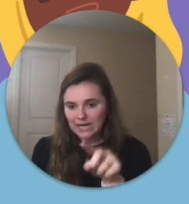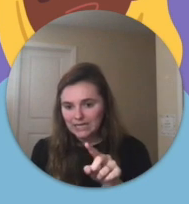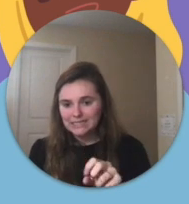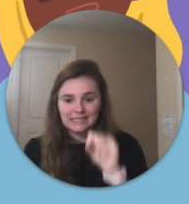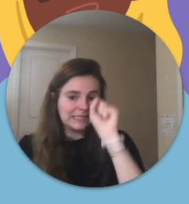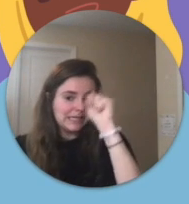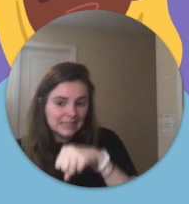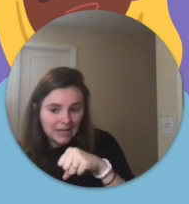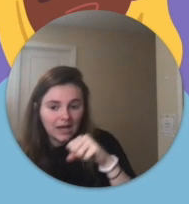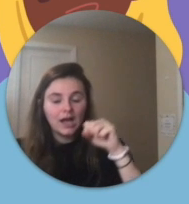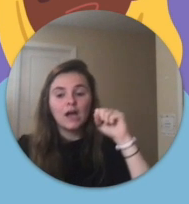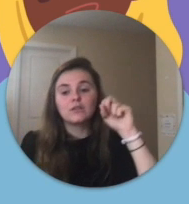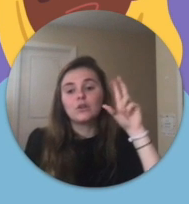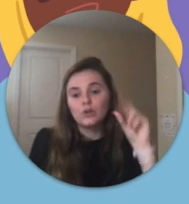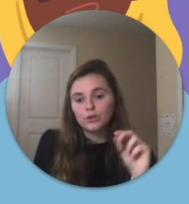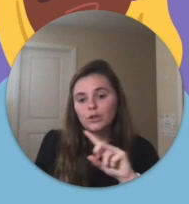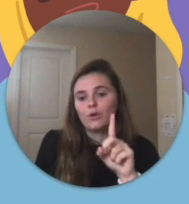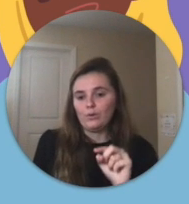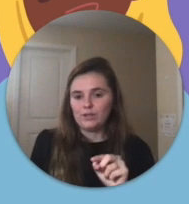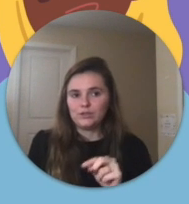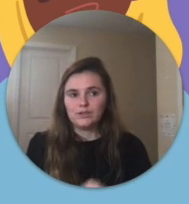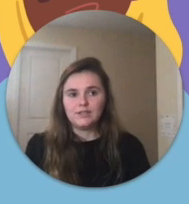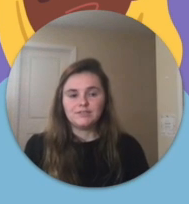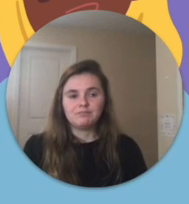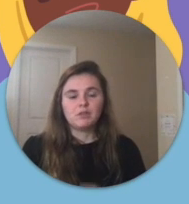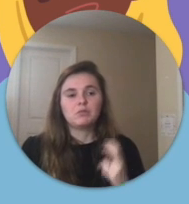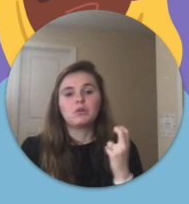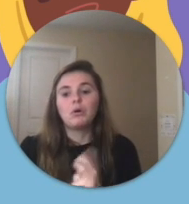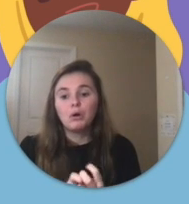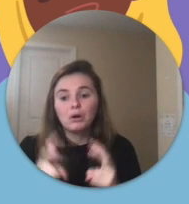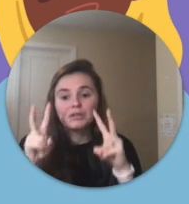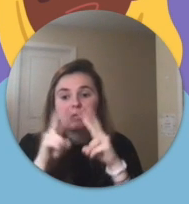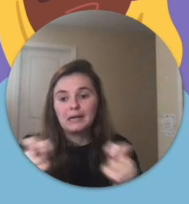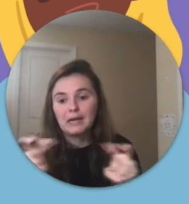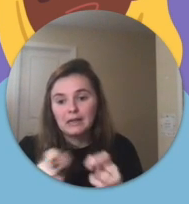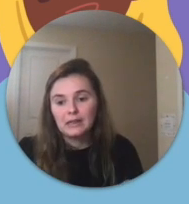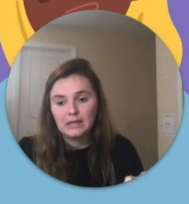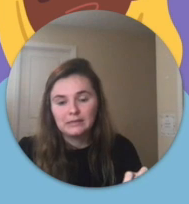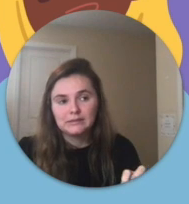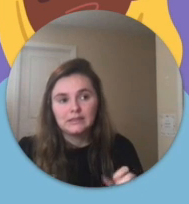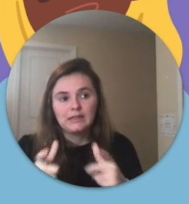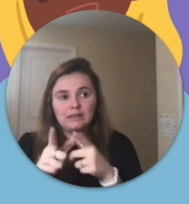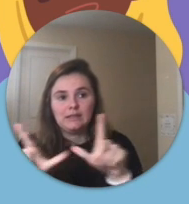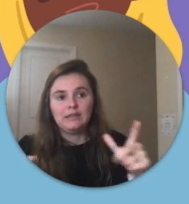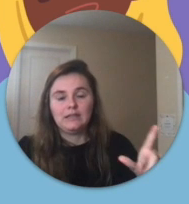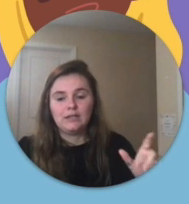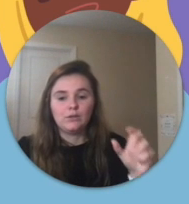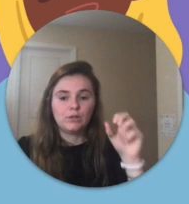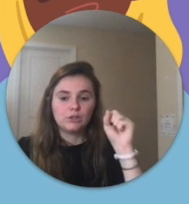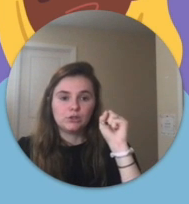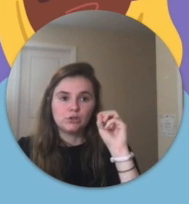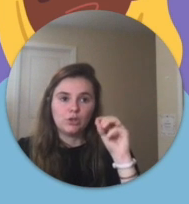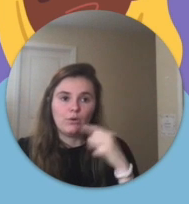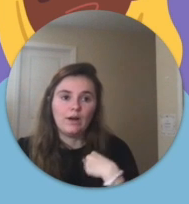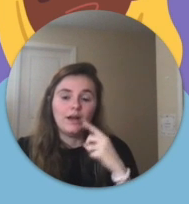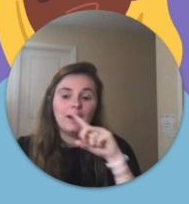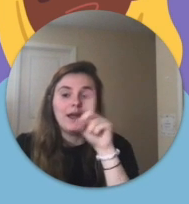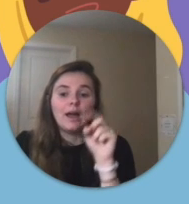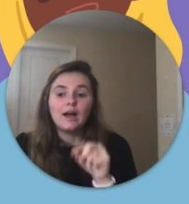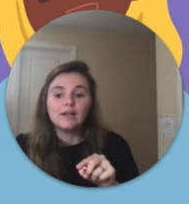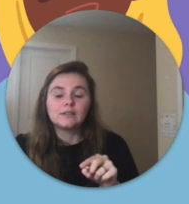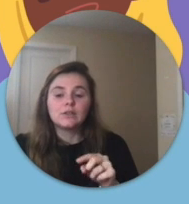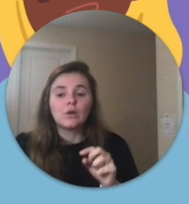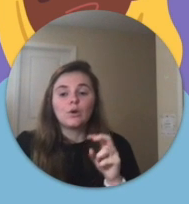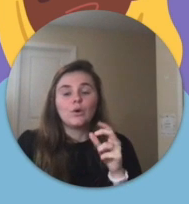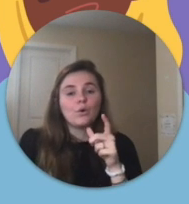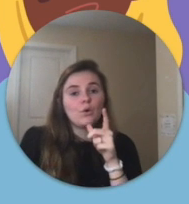asked yes or no questions, which made it hard to analyze his language.